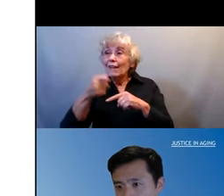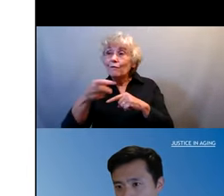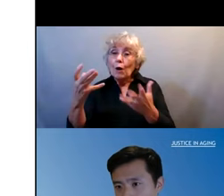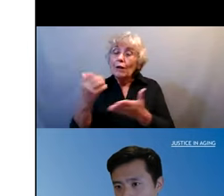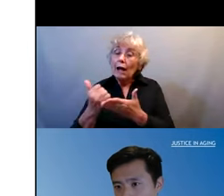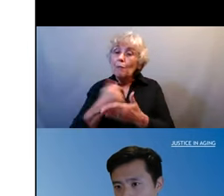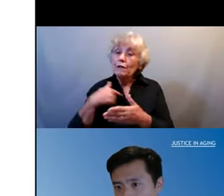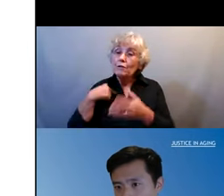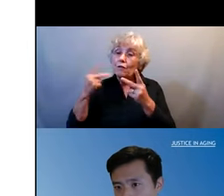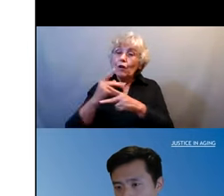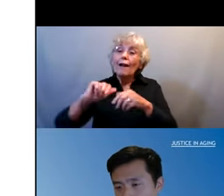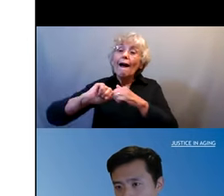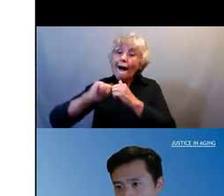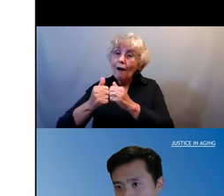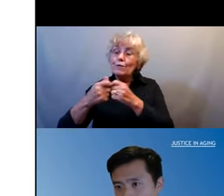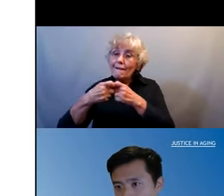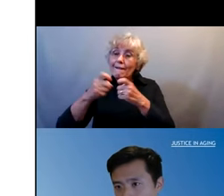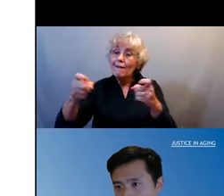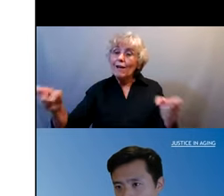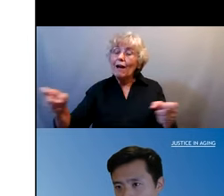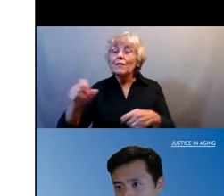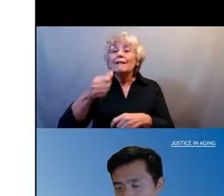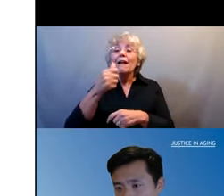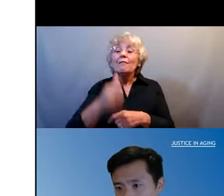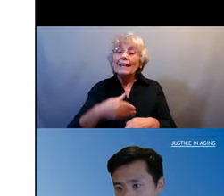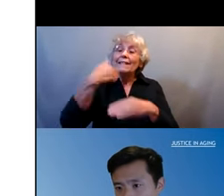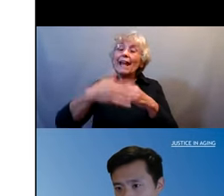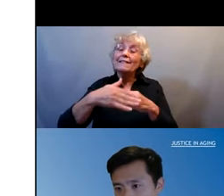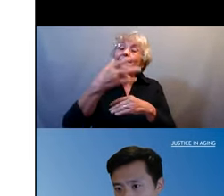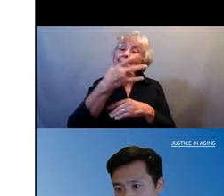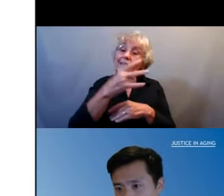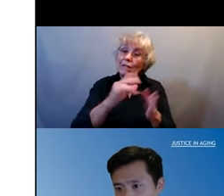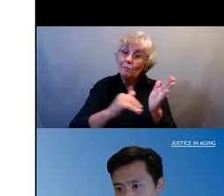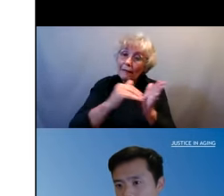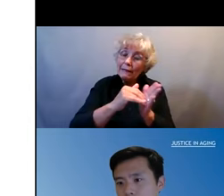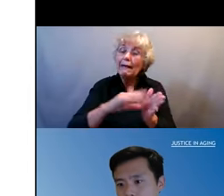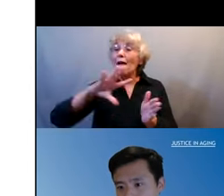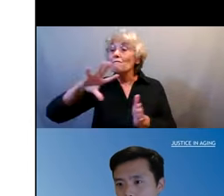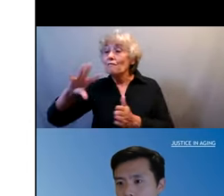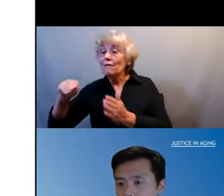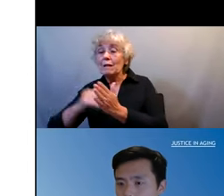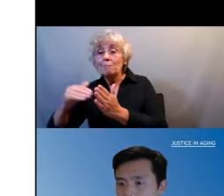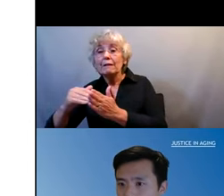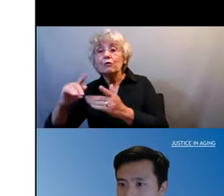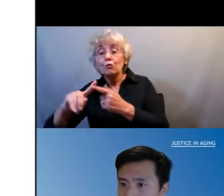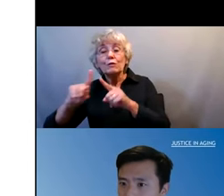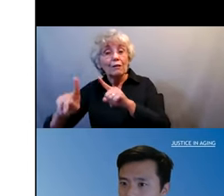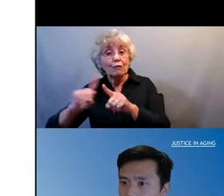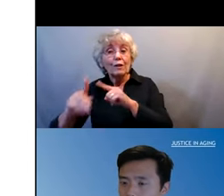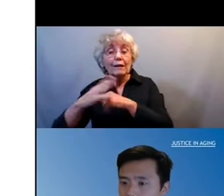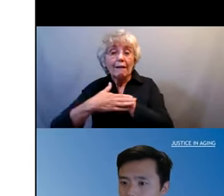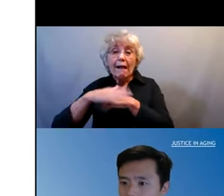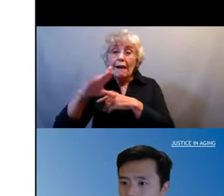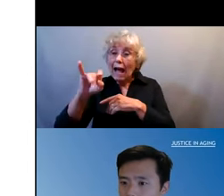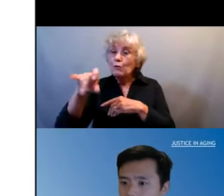out the next $17 million and $50 million to counties, we welcome that. Oh, we would really, excellent point. We